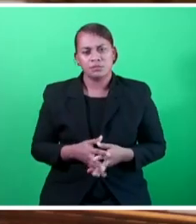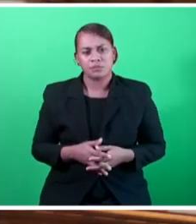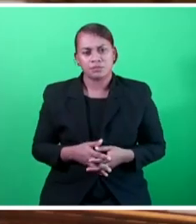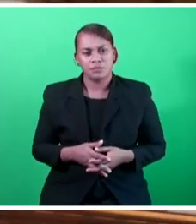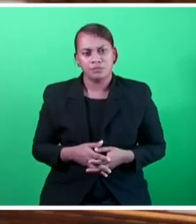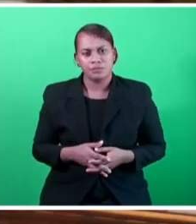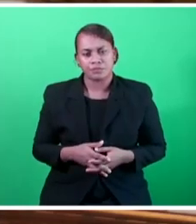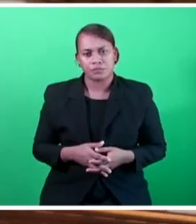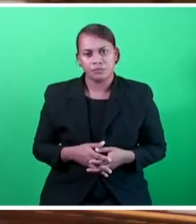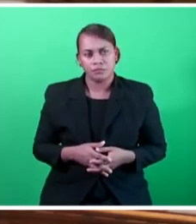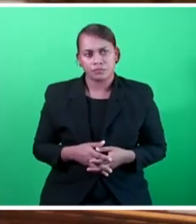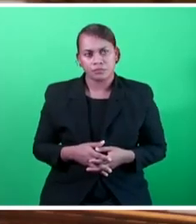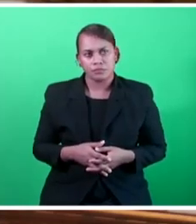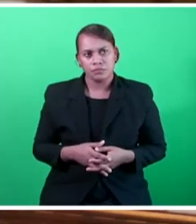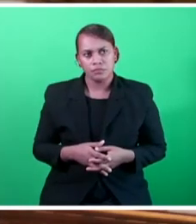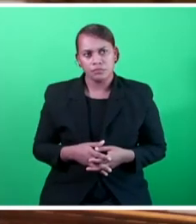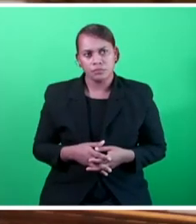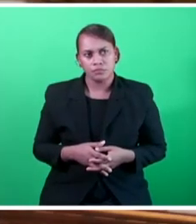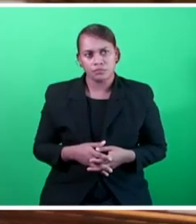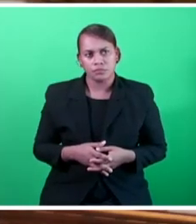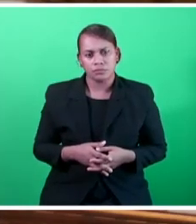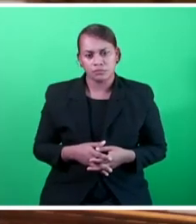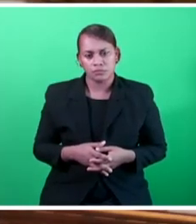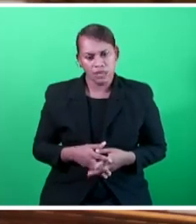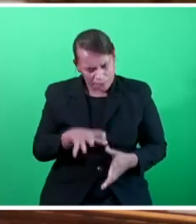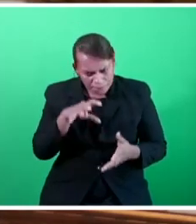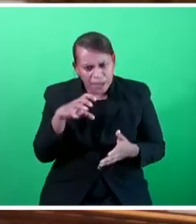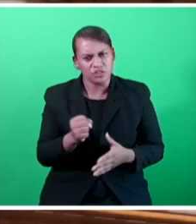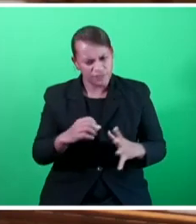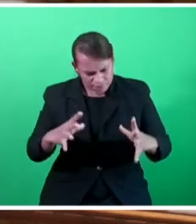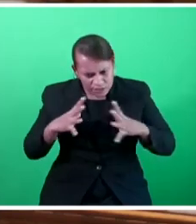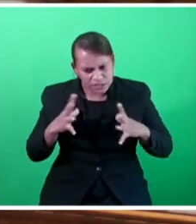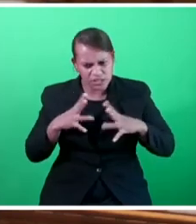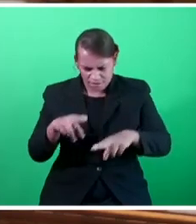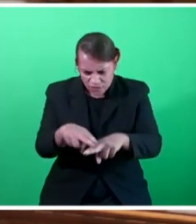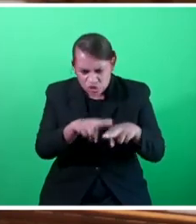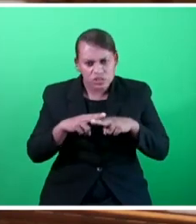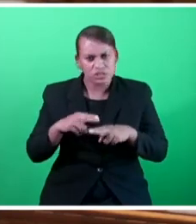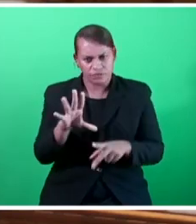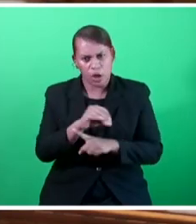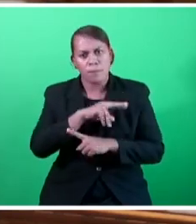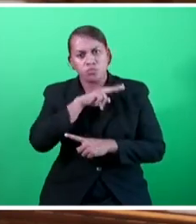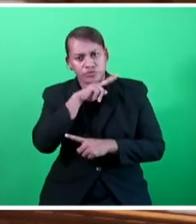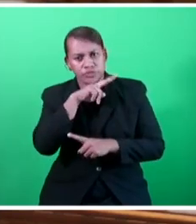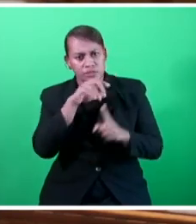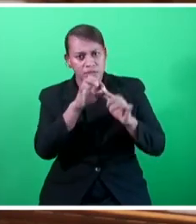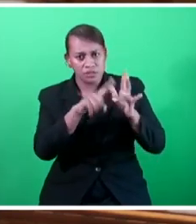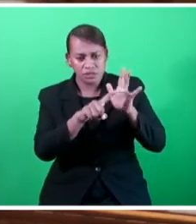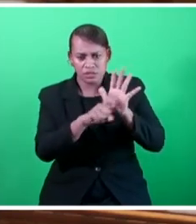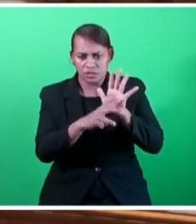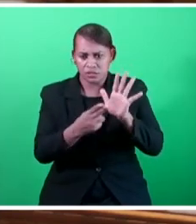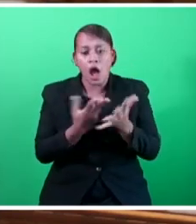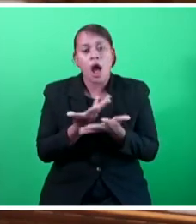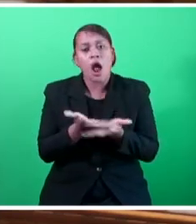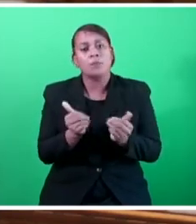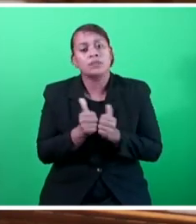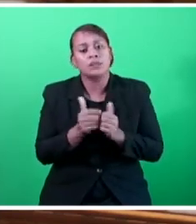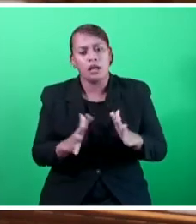Order. Truly freeing Fiji from porn begins with instilling in our young people good